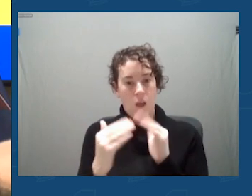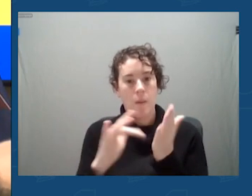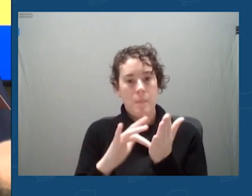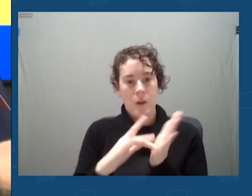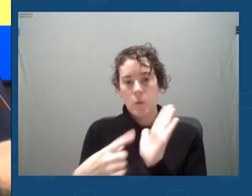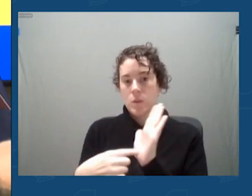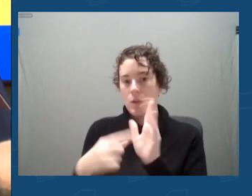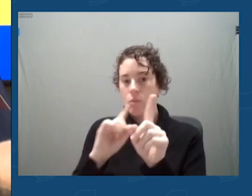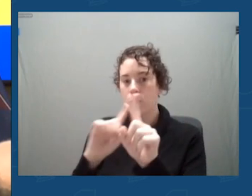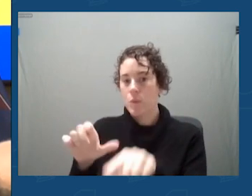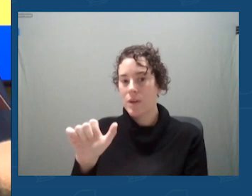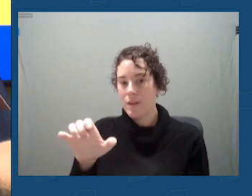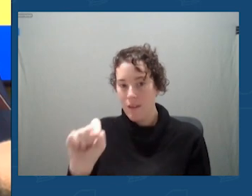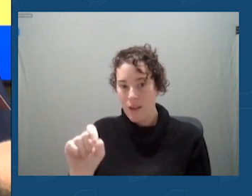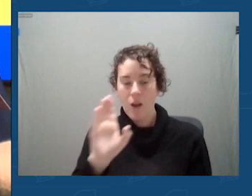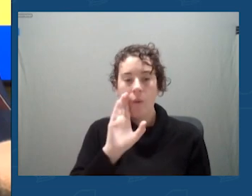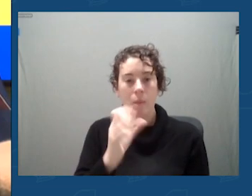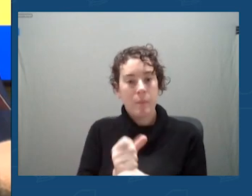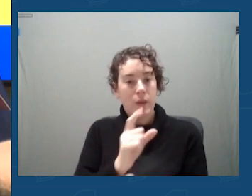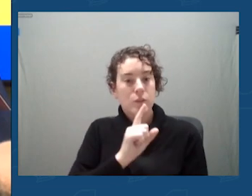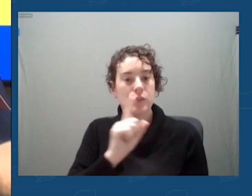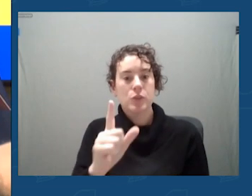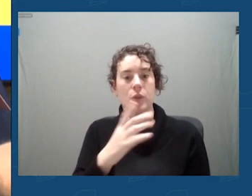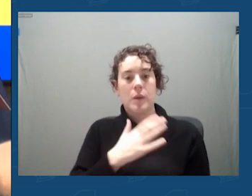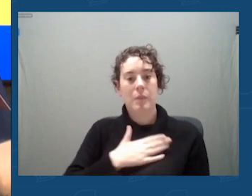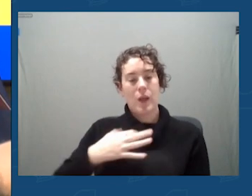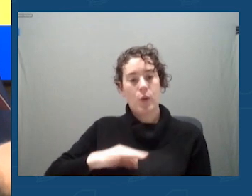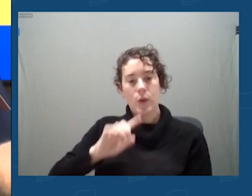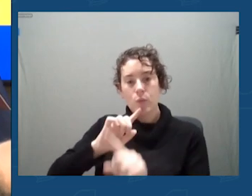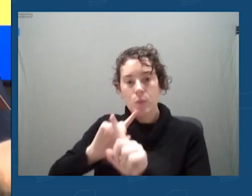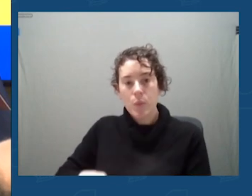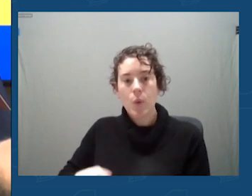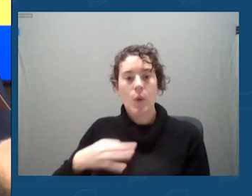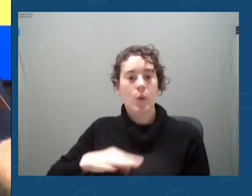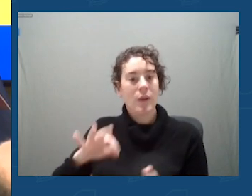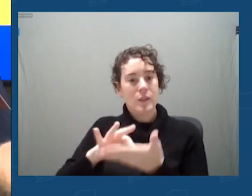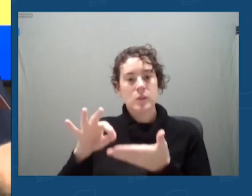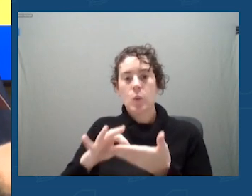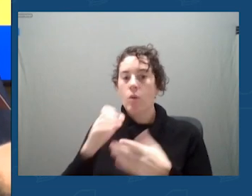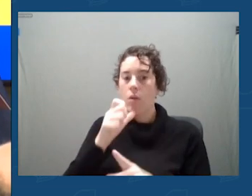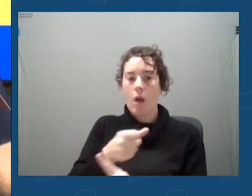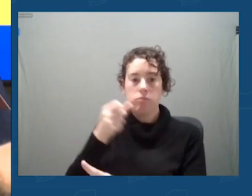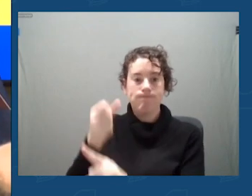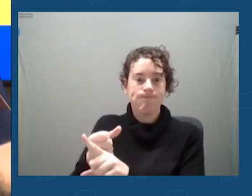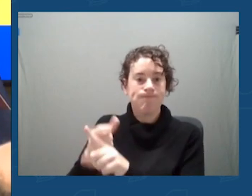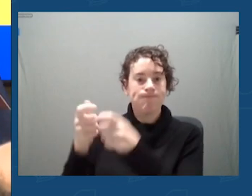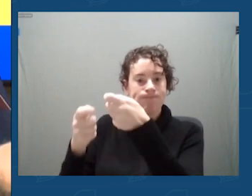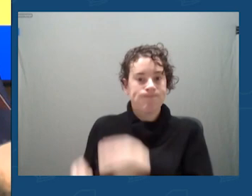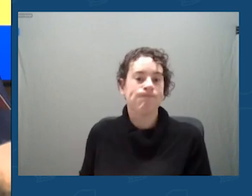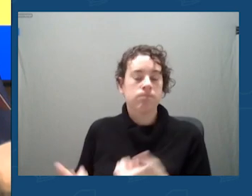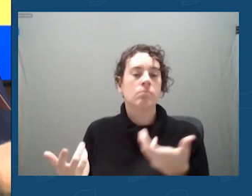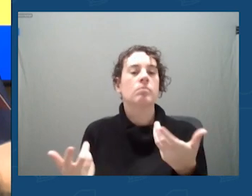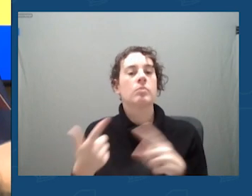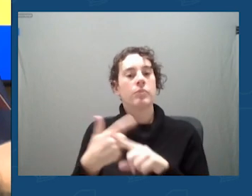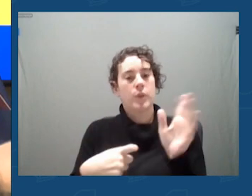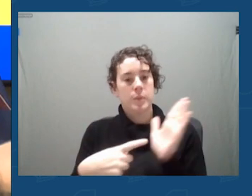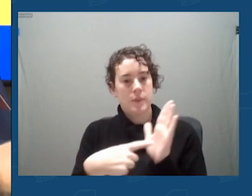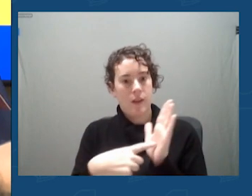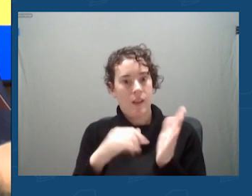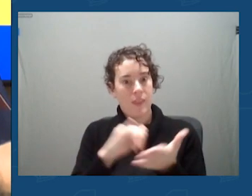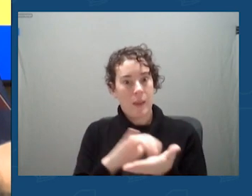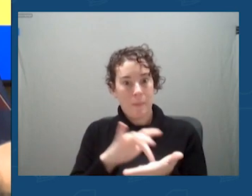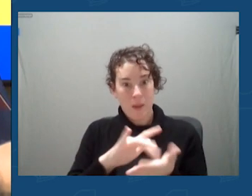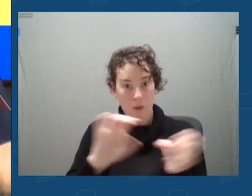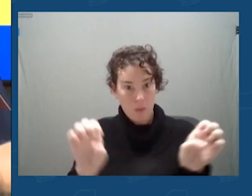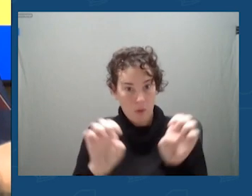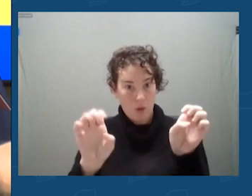ensure that my credit report and credit score are not affected by the debt. It will ensure that a medical emergency will not